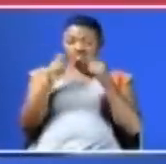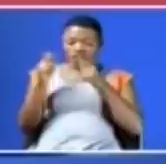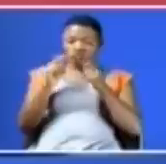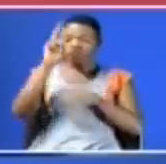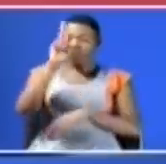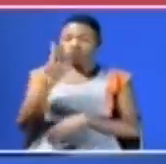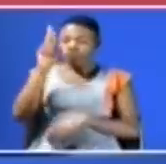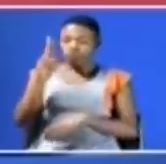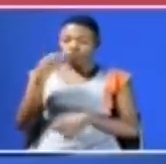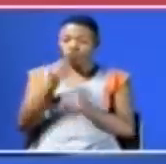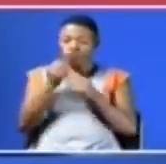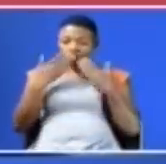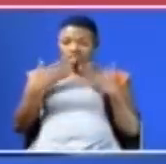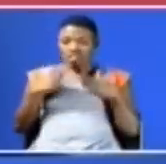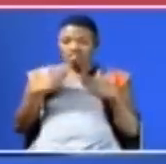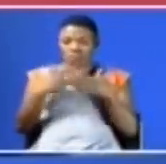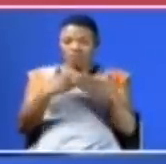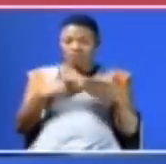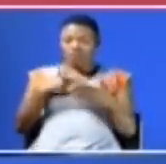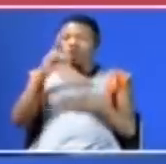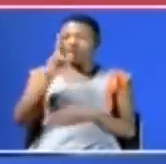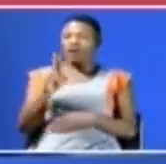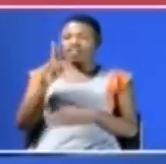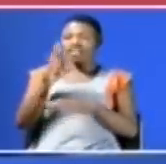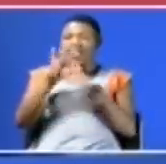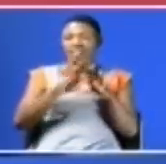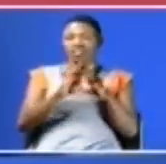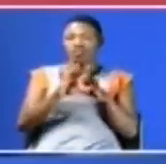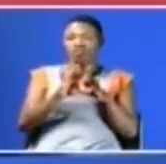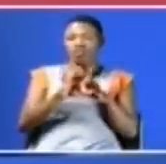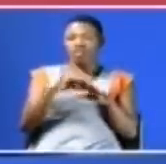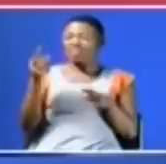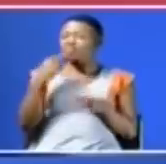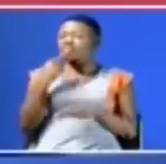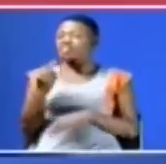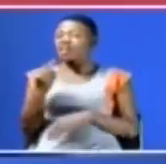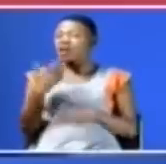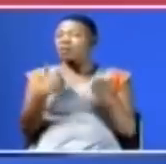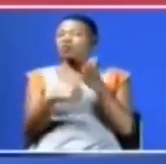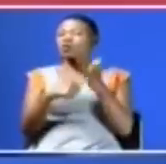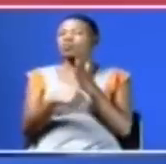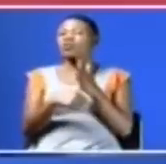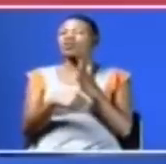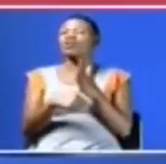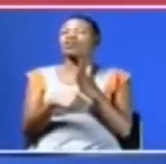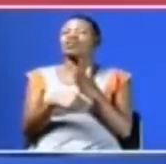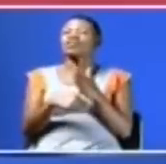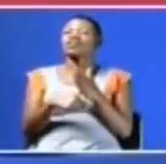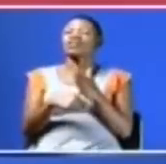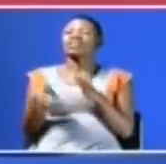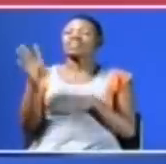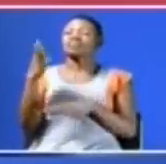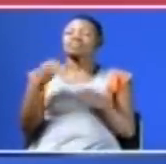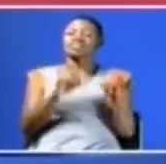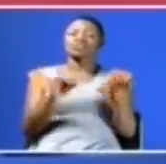did before, during the election, and he said, and I recall that he said, that the problem is, he was trying to explain why he